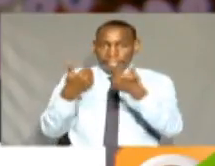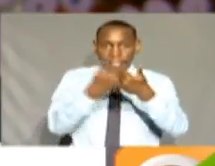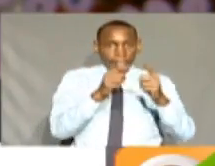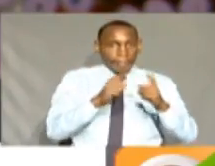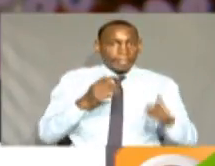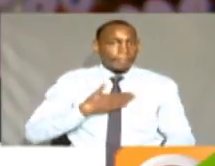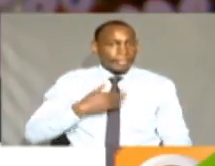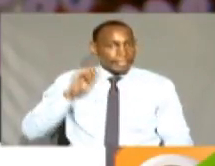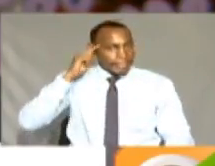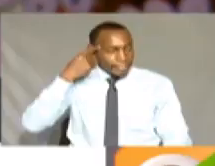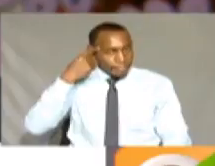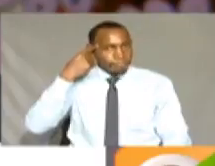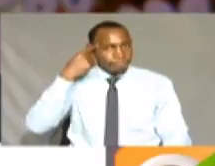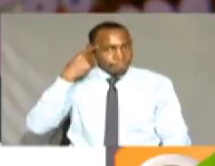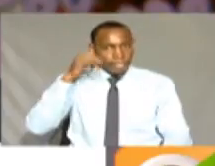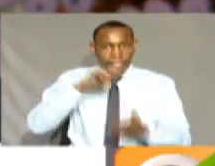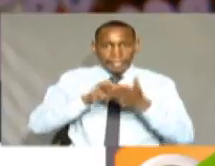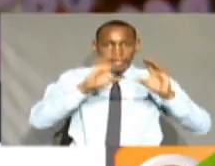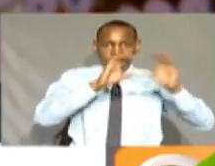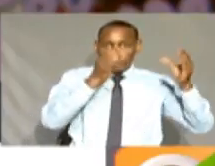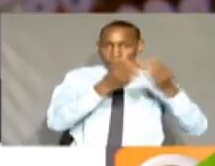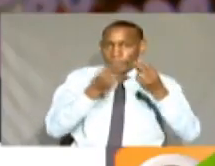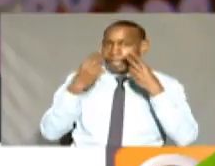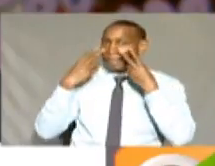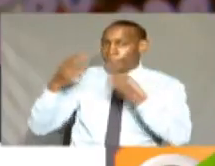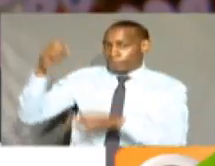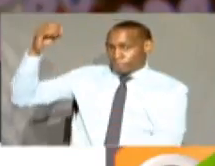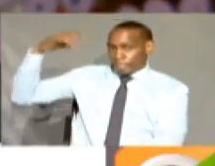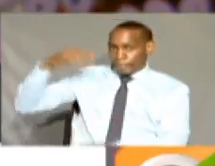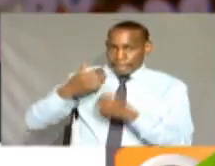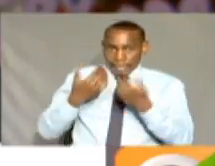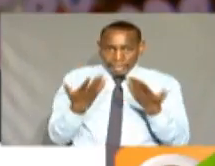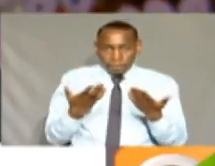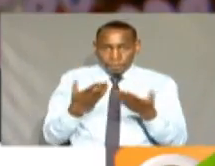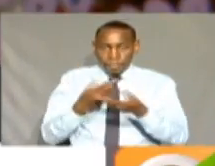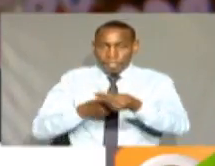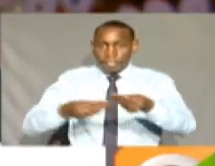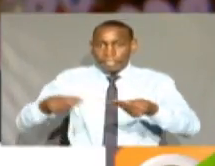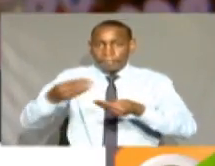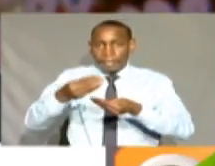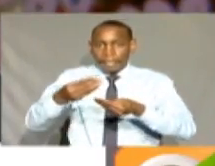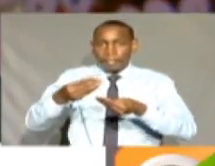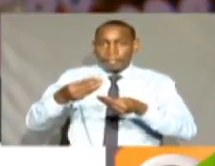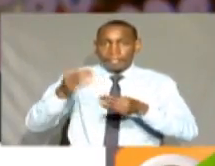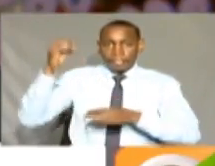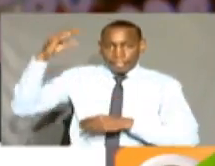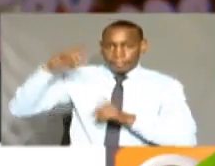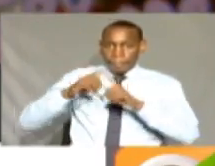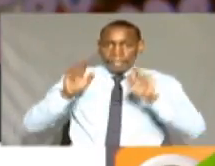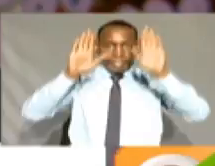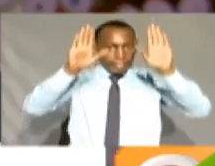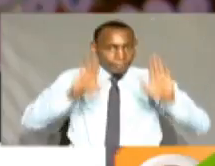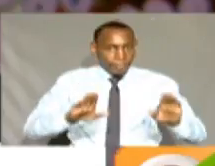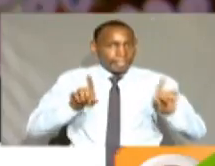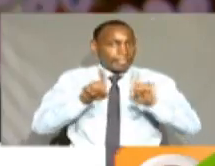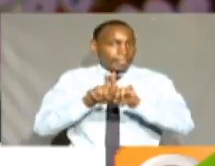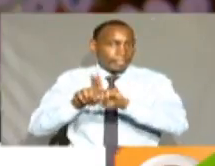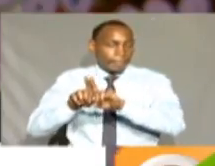think increasingly, the world is looking at energy not as how do we supply electrons, that's very important, but